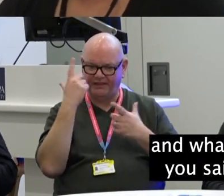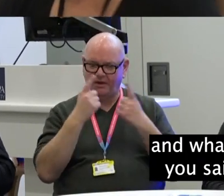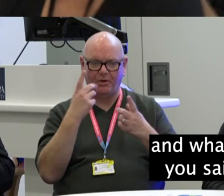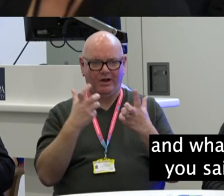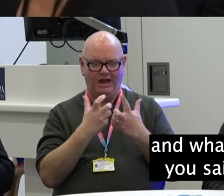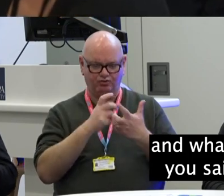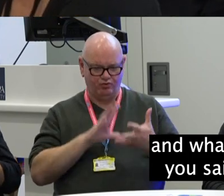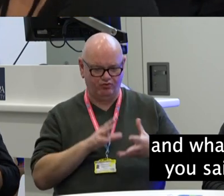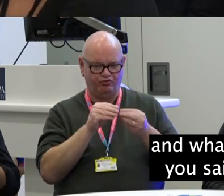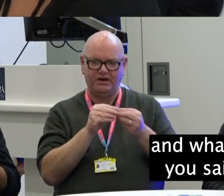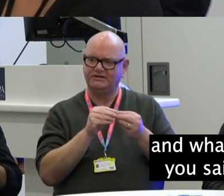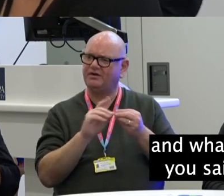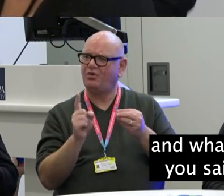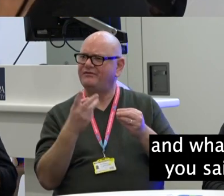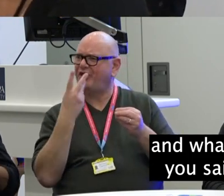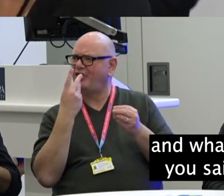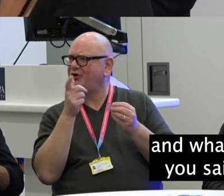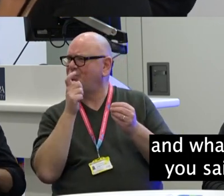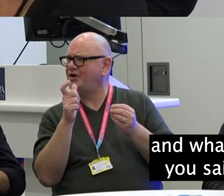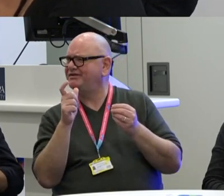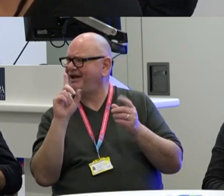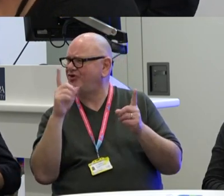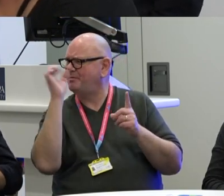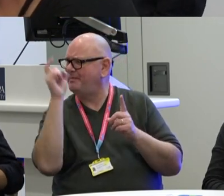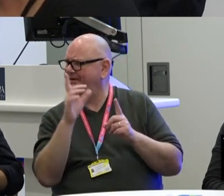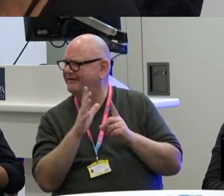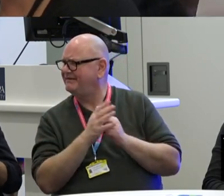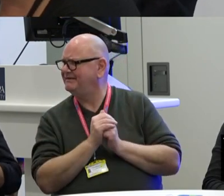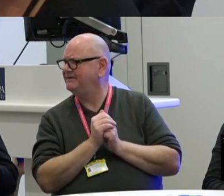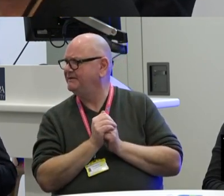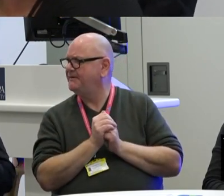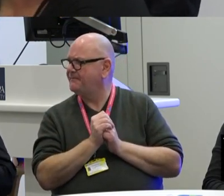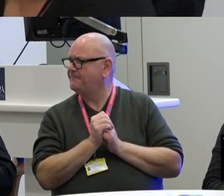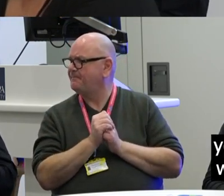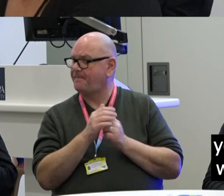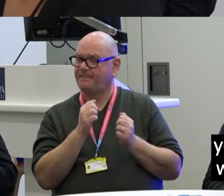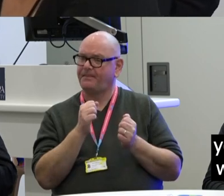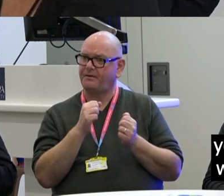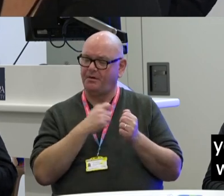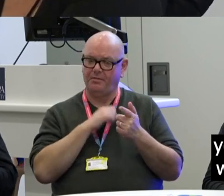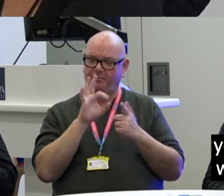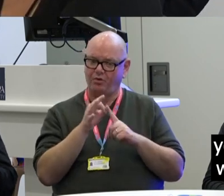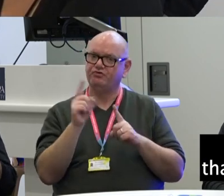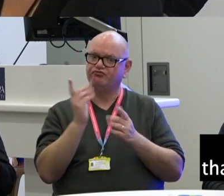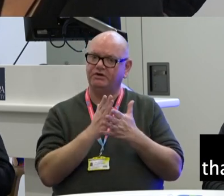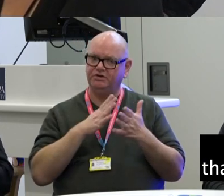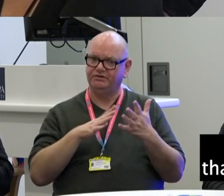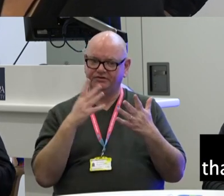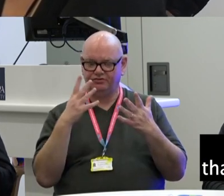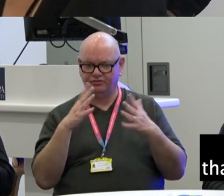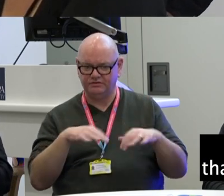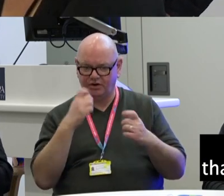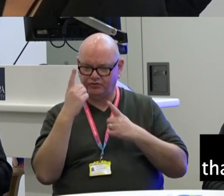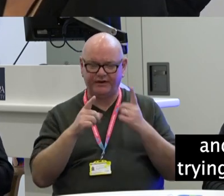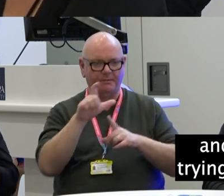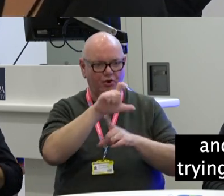and whatever the third word was that you said in that question, Melissa. But the point that I was making earlier, you really need to start with an understanding of the communities that